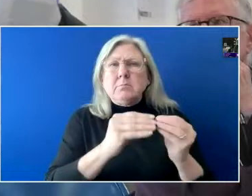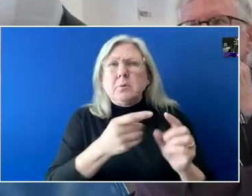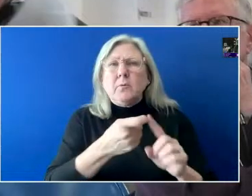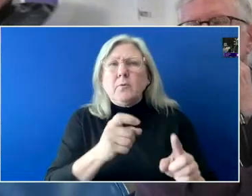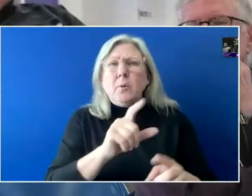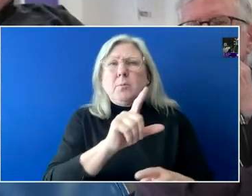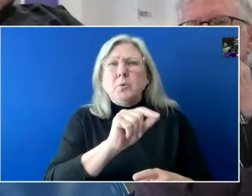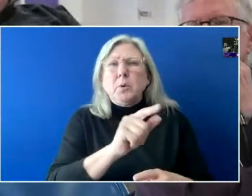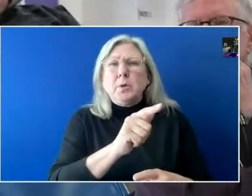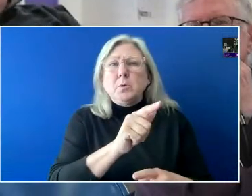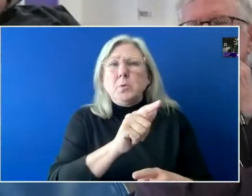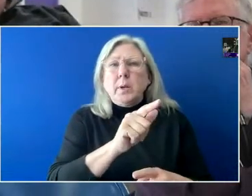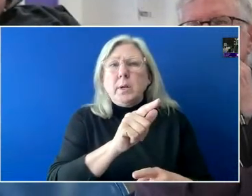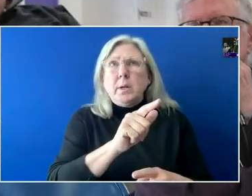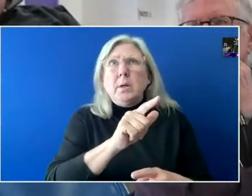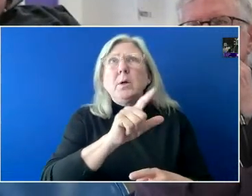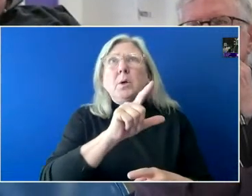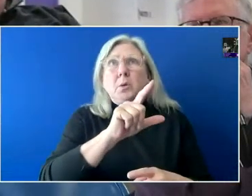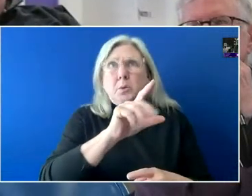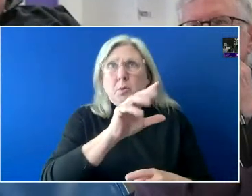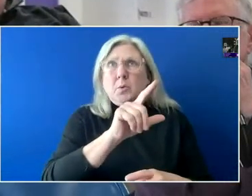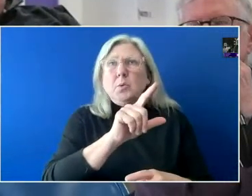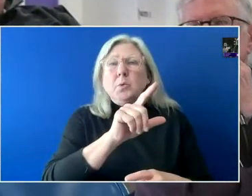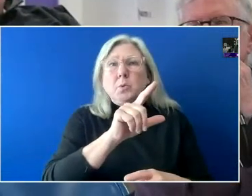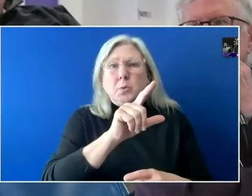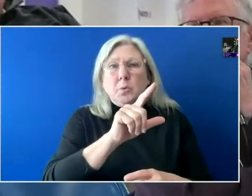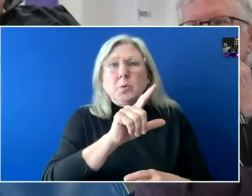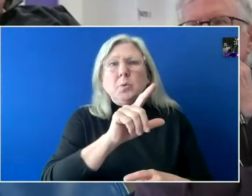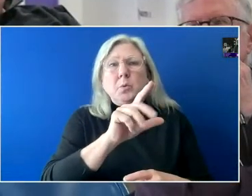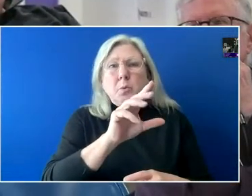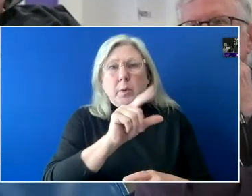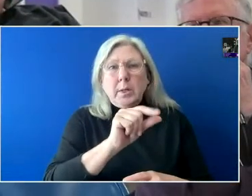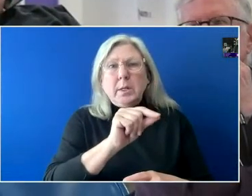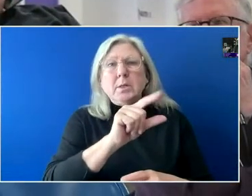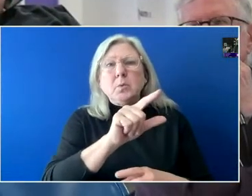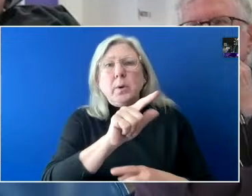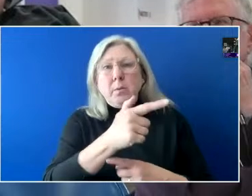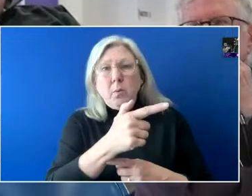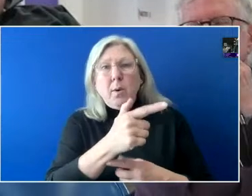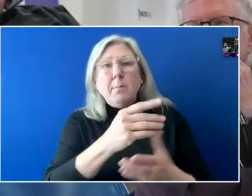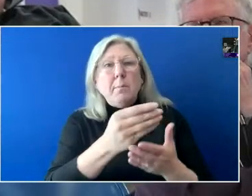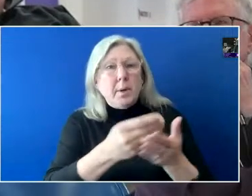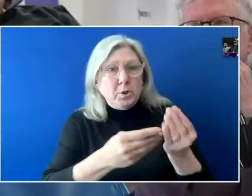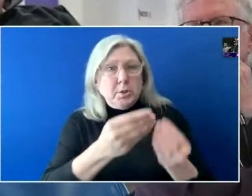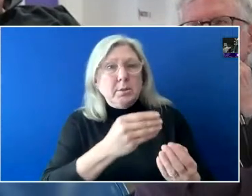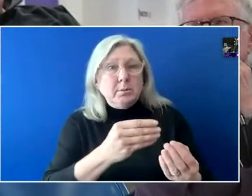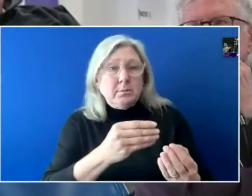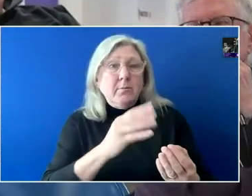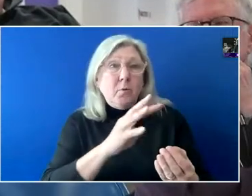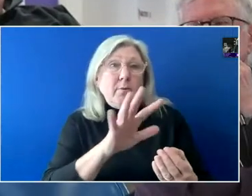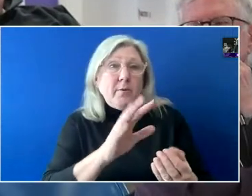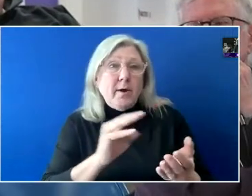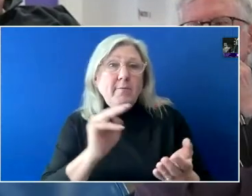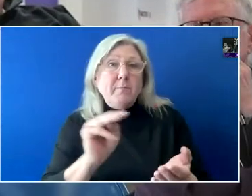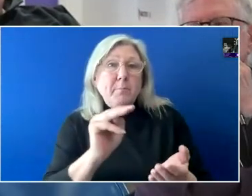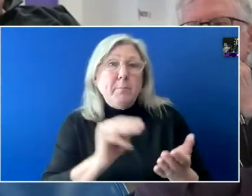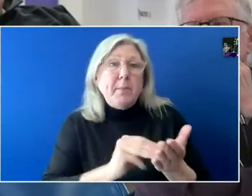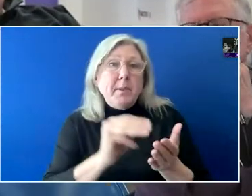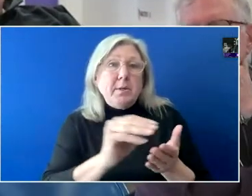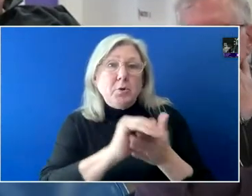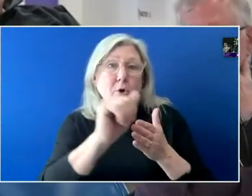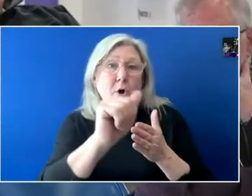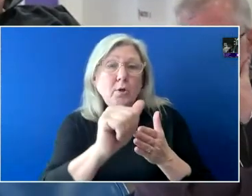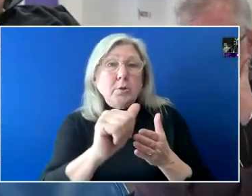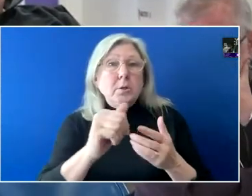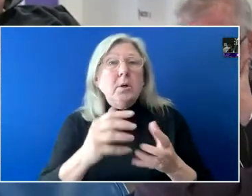$45 million so as much as I favor um Human